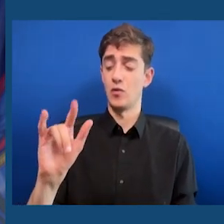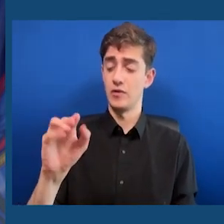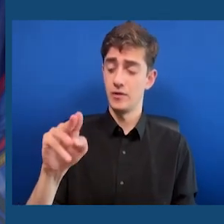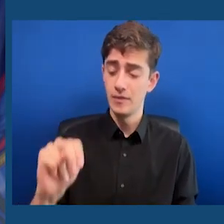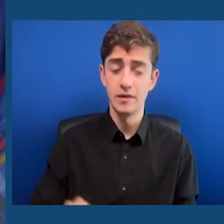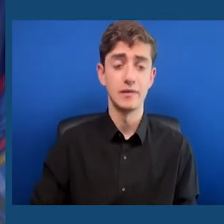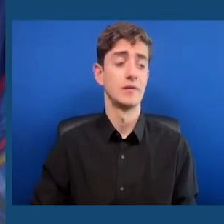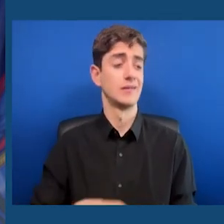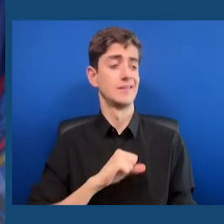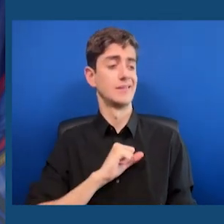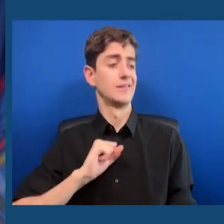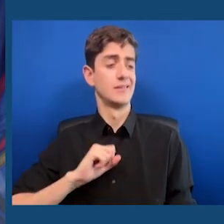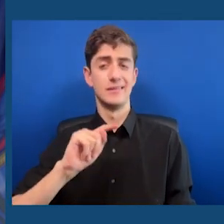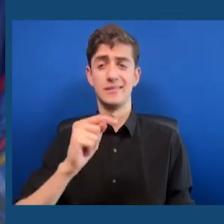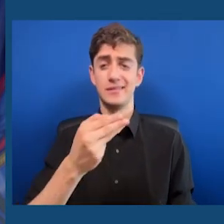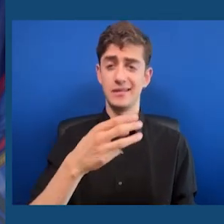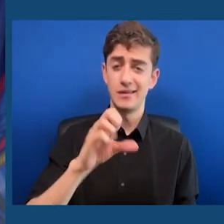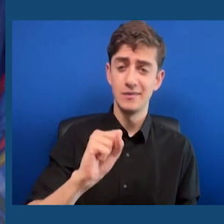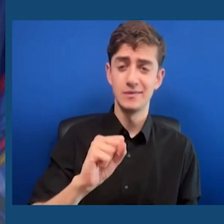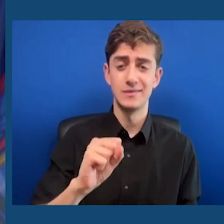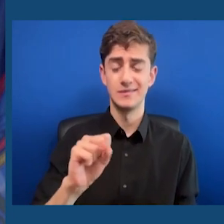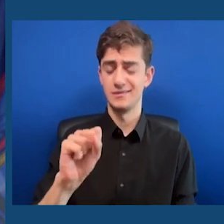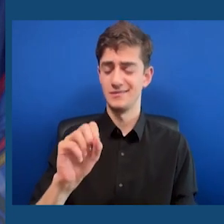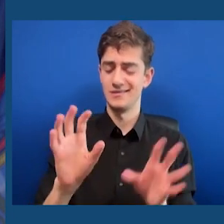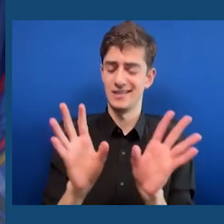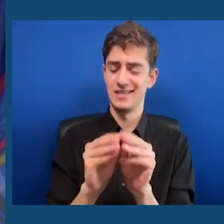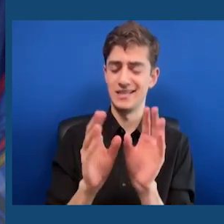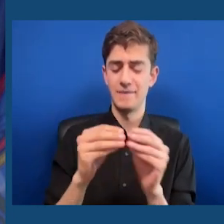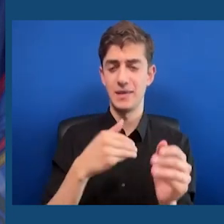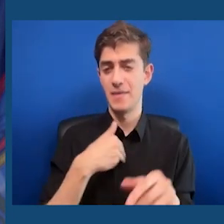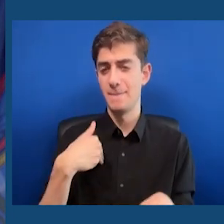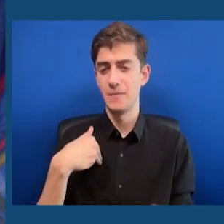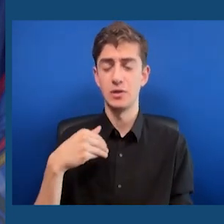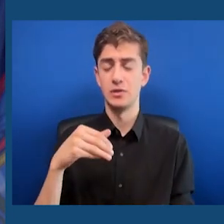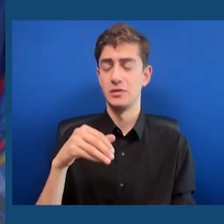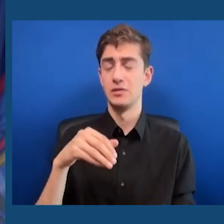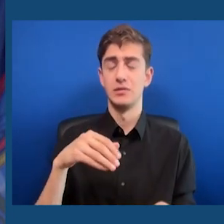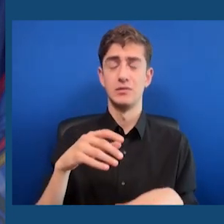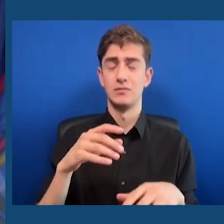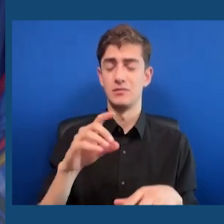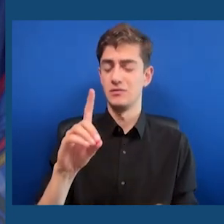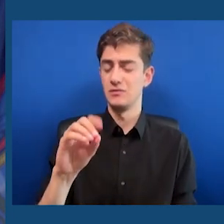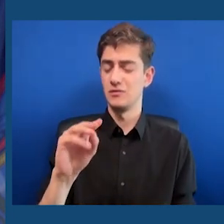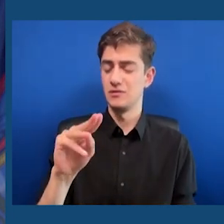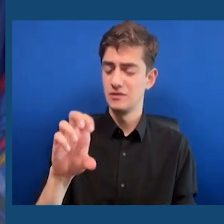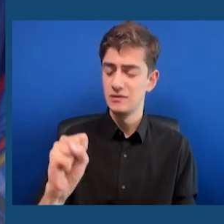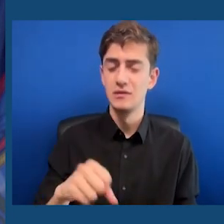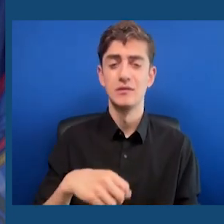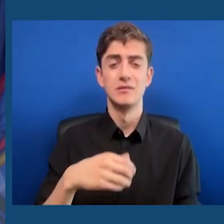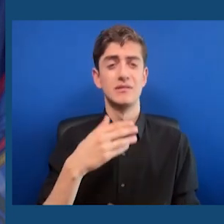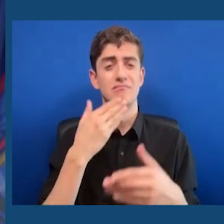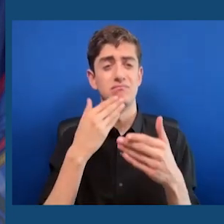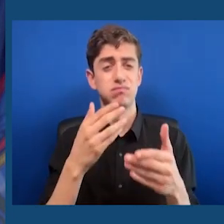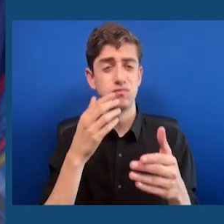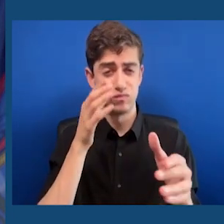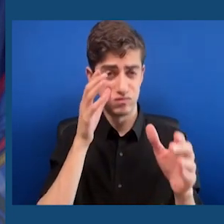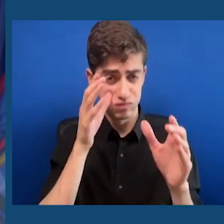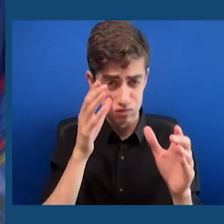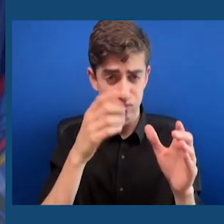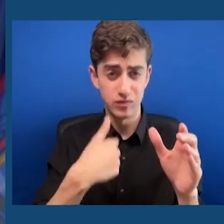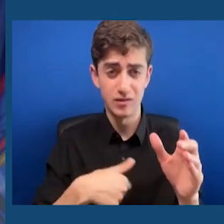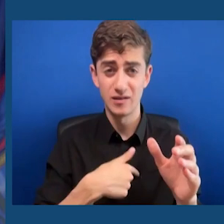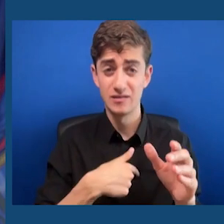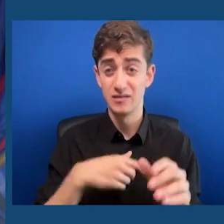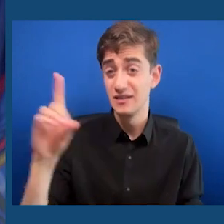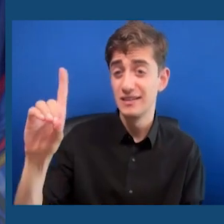Thomas, Assembly Member Dinelwitz, thank you for hearing and considering us. All the district attorney, our